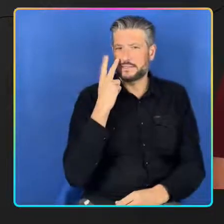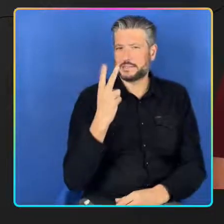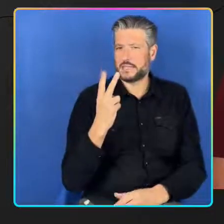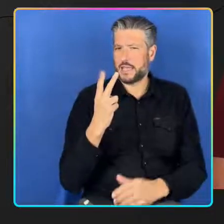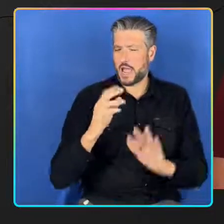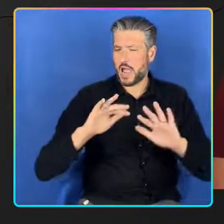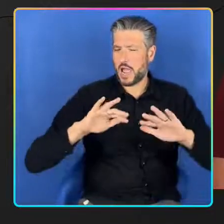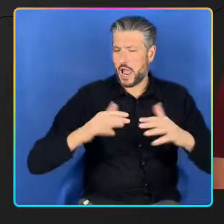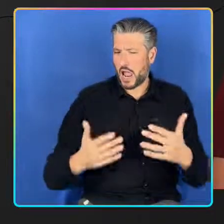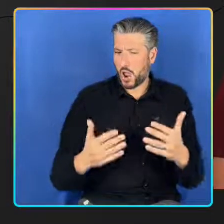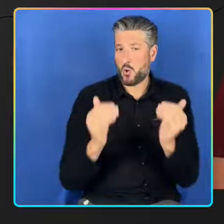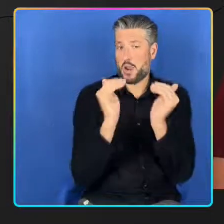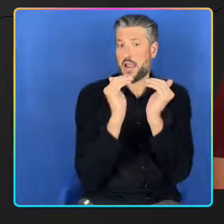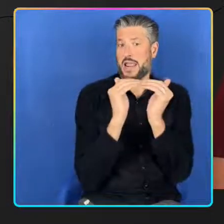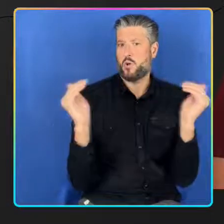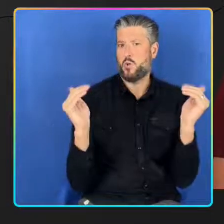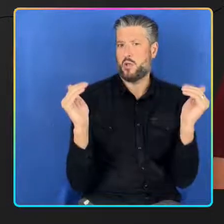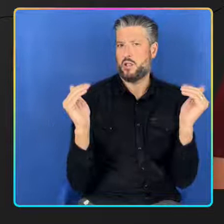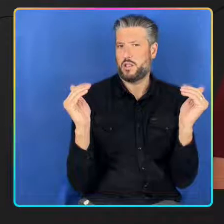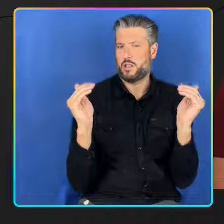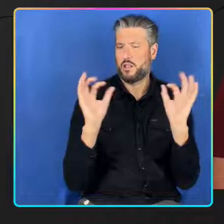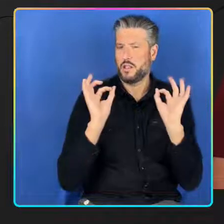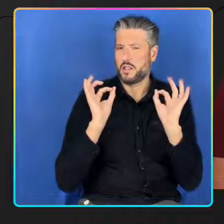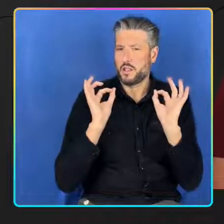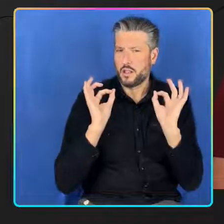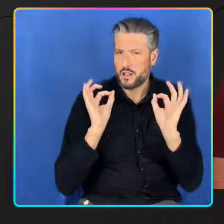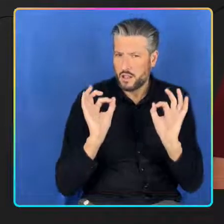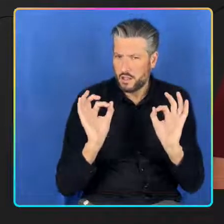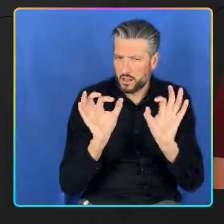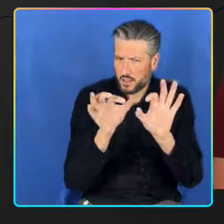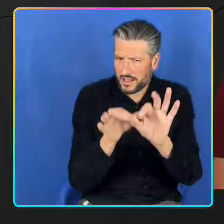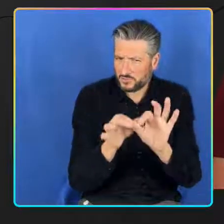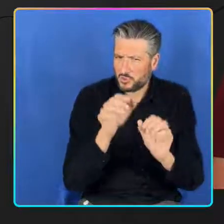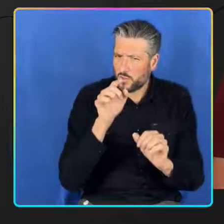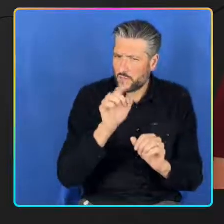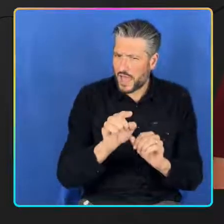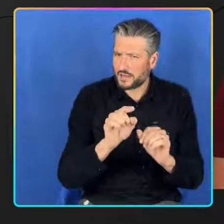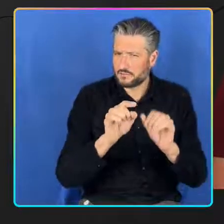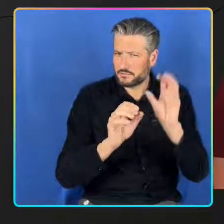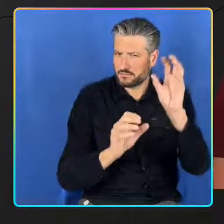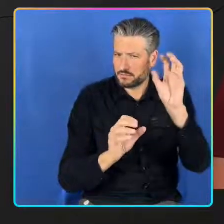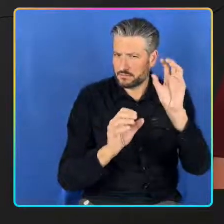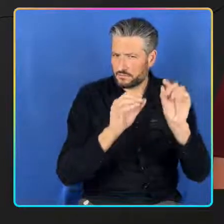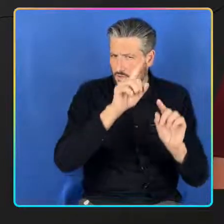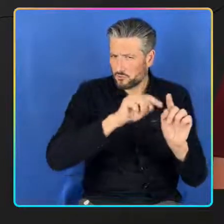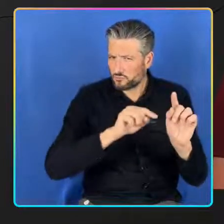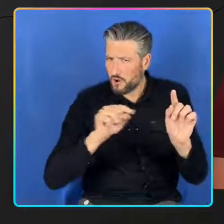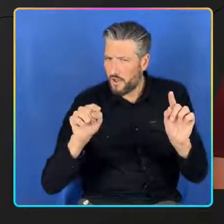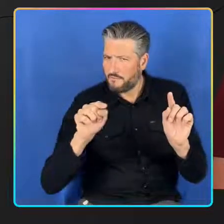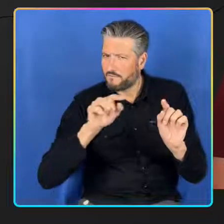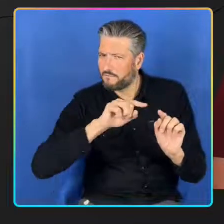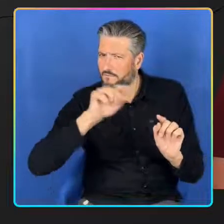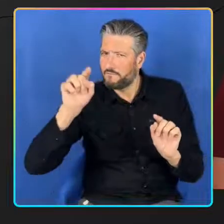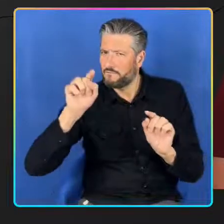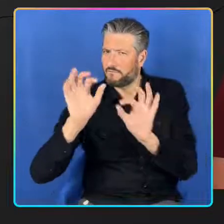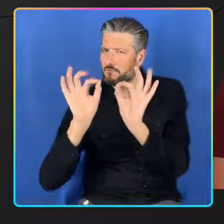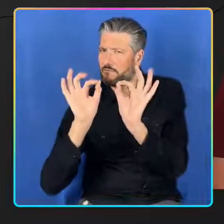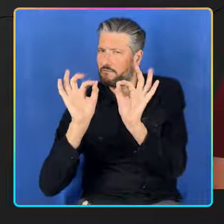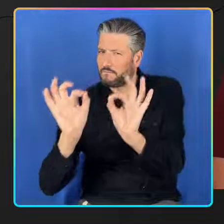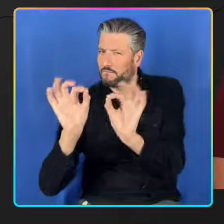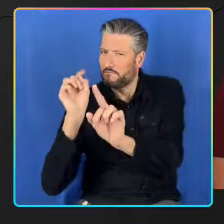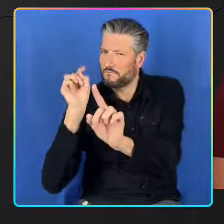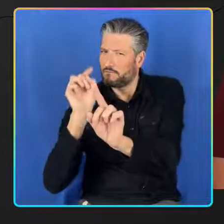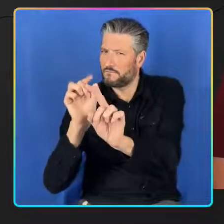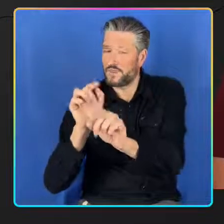the visualization of that graph. Wow. Well, that's proof you can definitely get into the math at